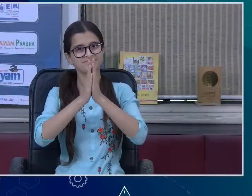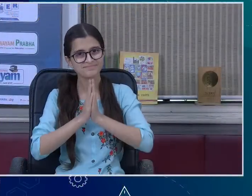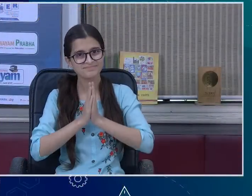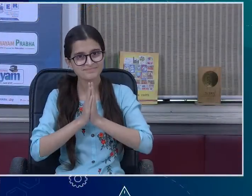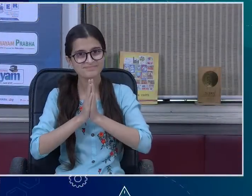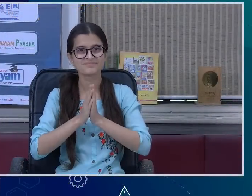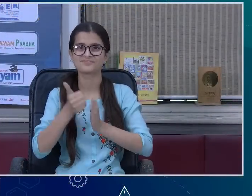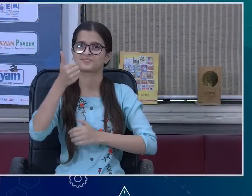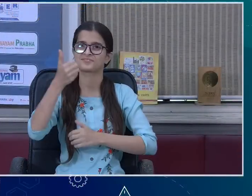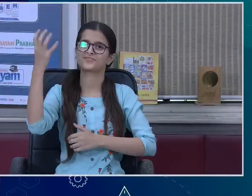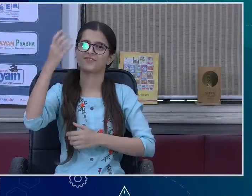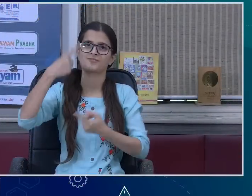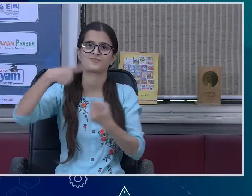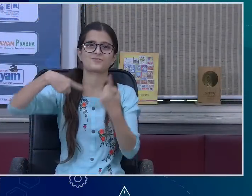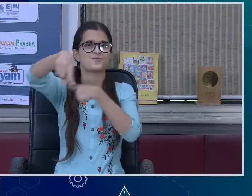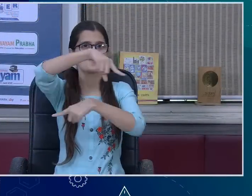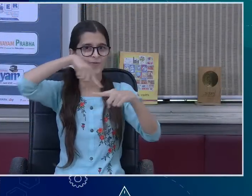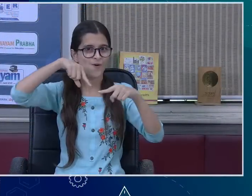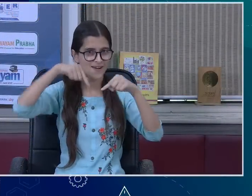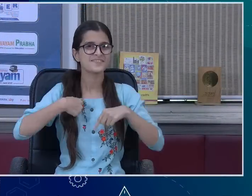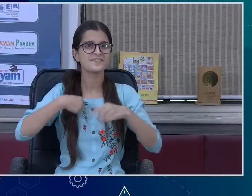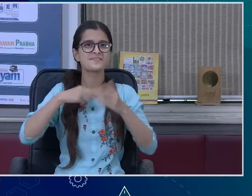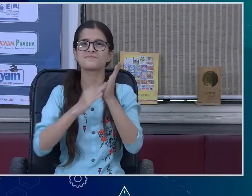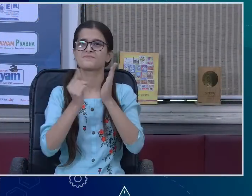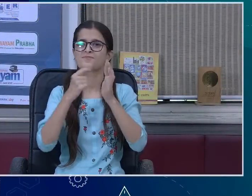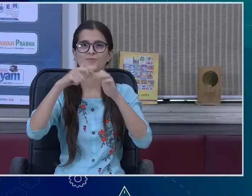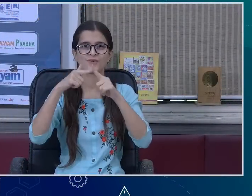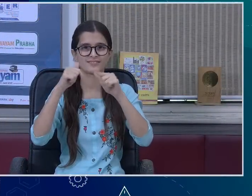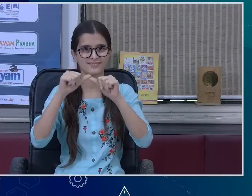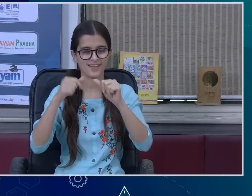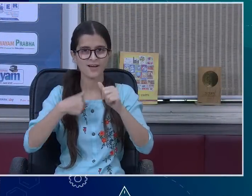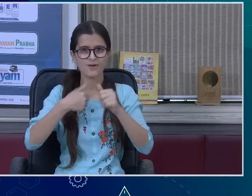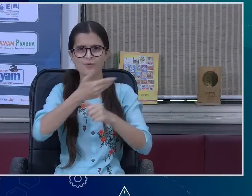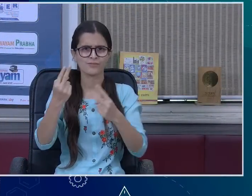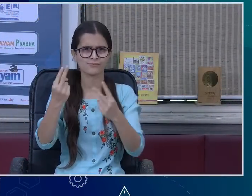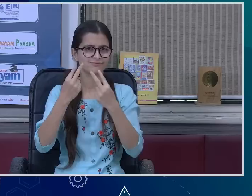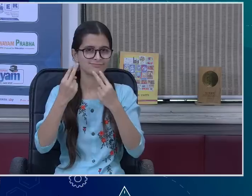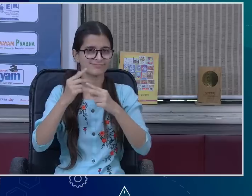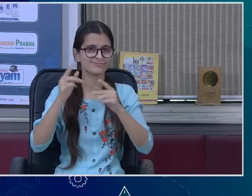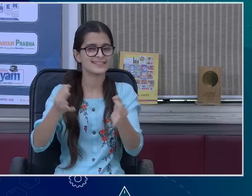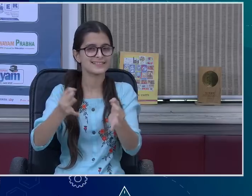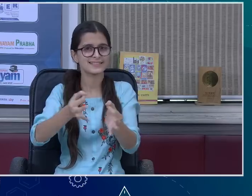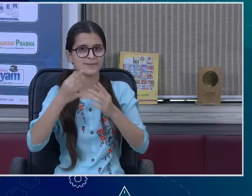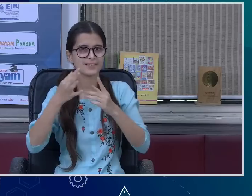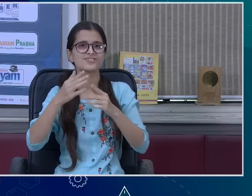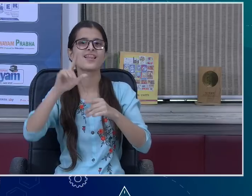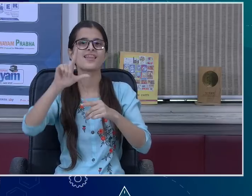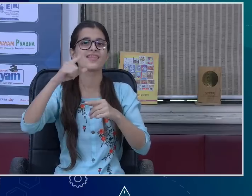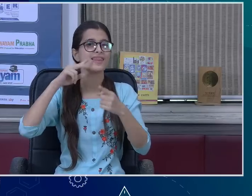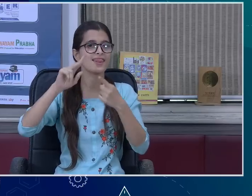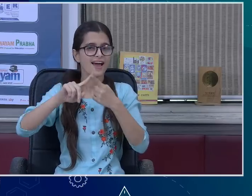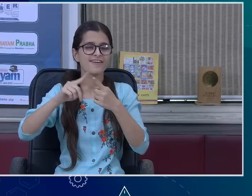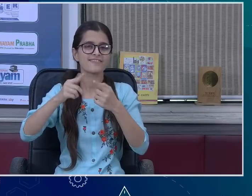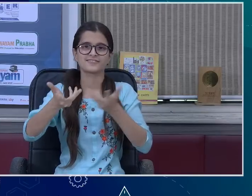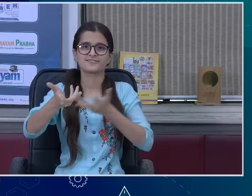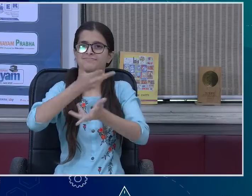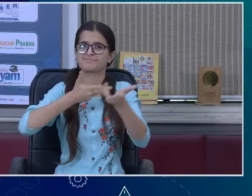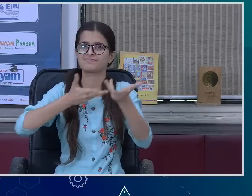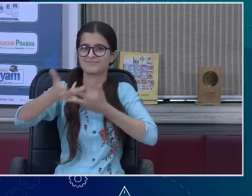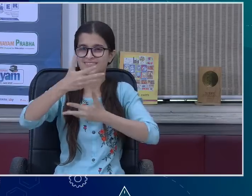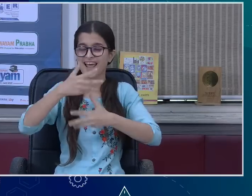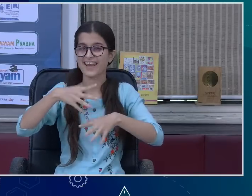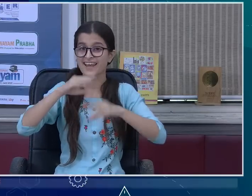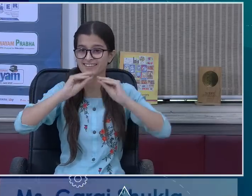Namaskar and a very good afternoon to everyone. I am Mukta Kandial and you are watching our special live interactive session Teaching Learning Intervention